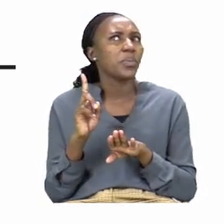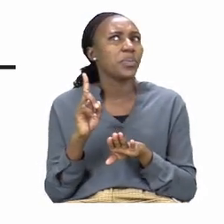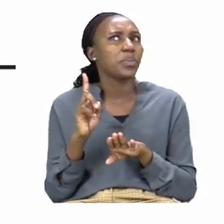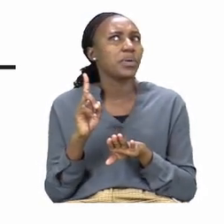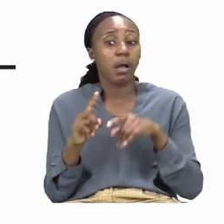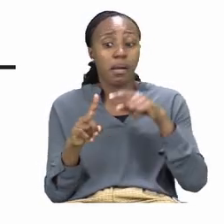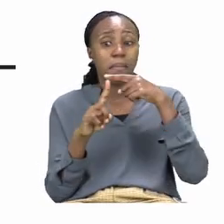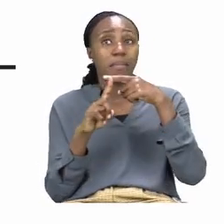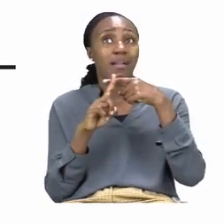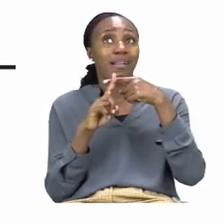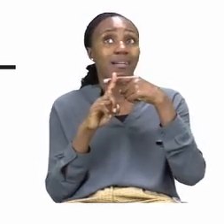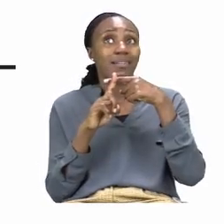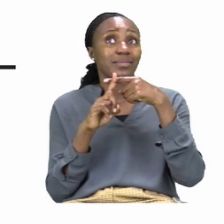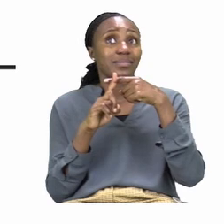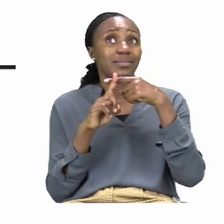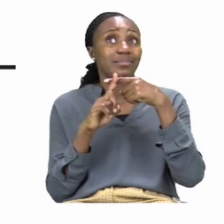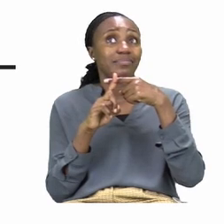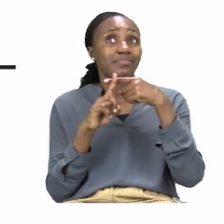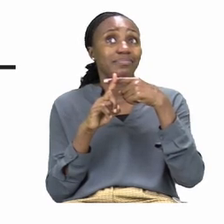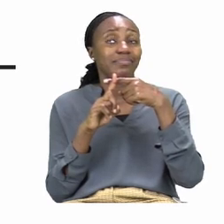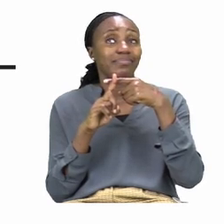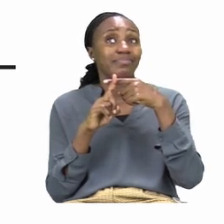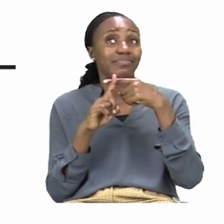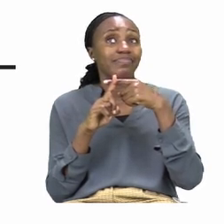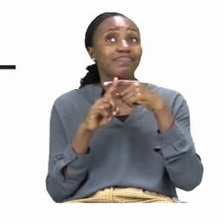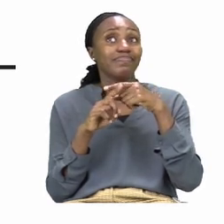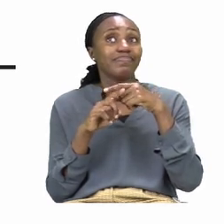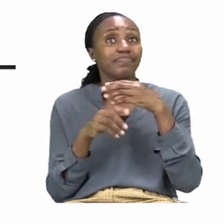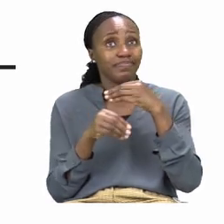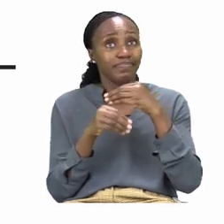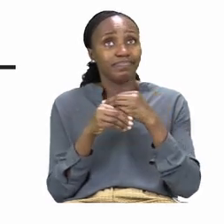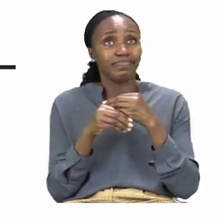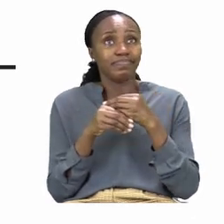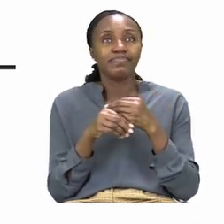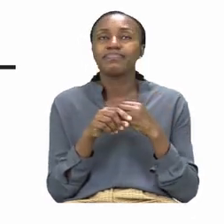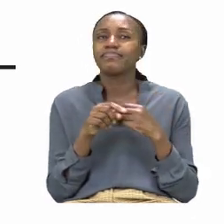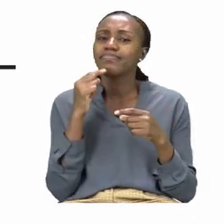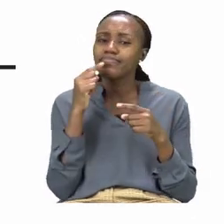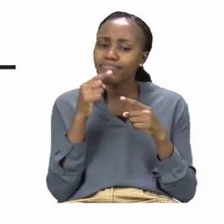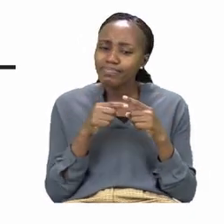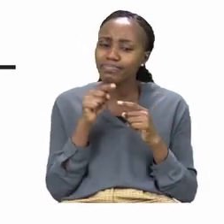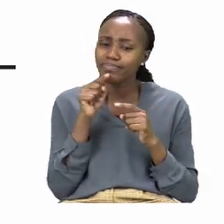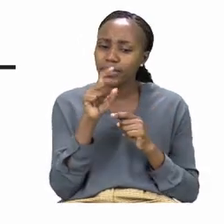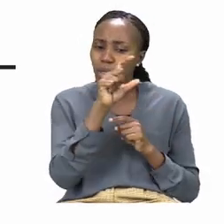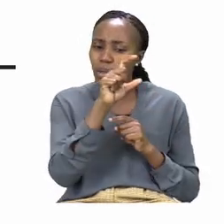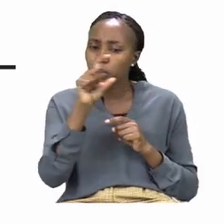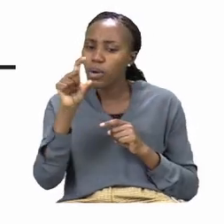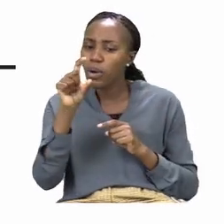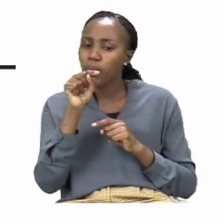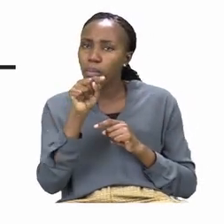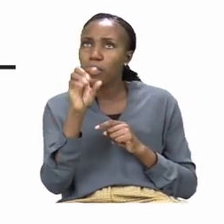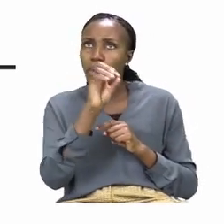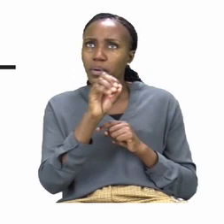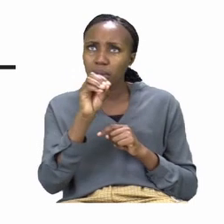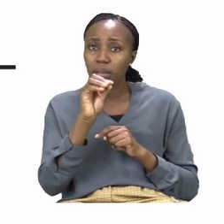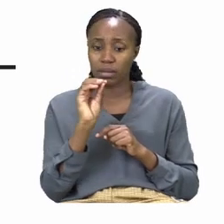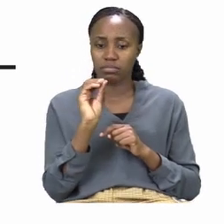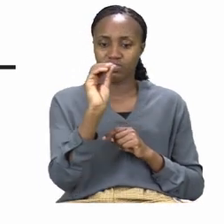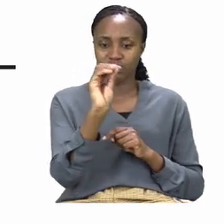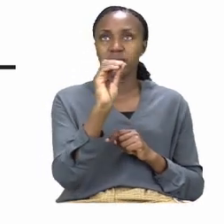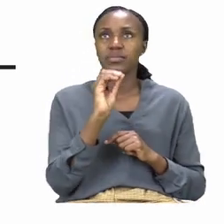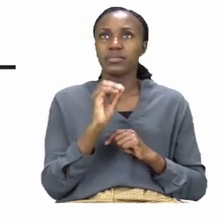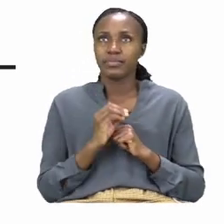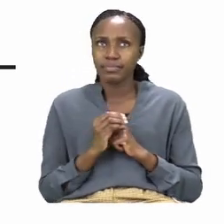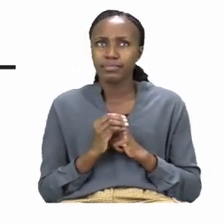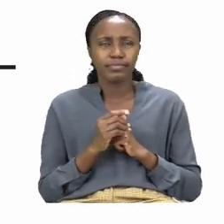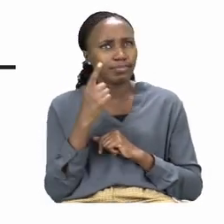computation. Now it says fill in the missing numbers. Now you will see, if you have a good